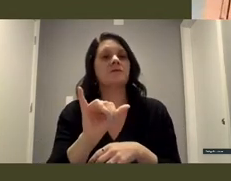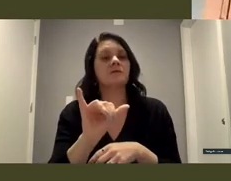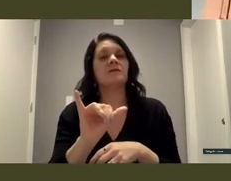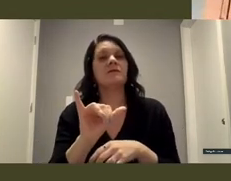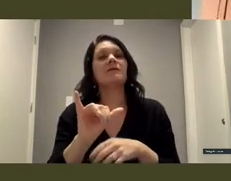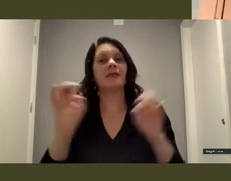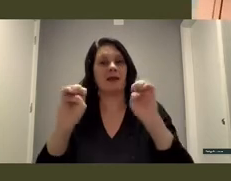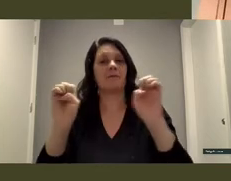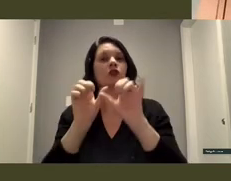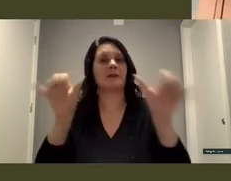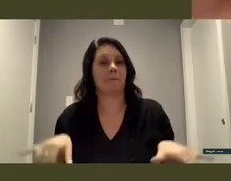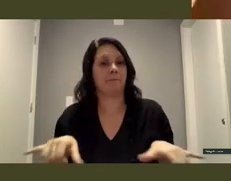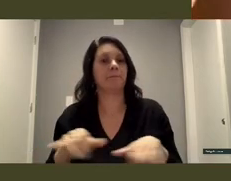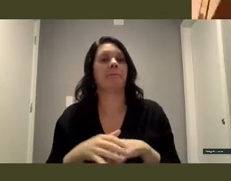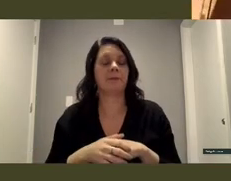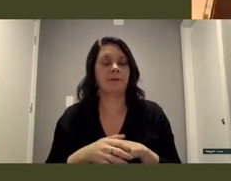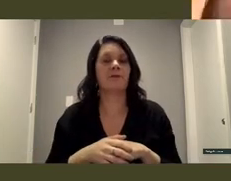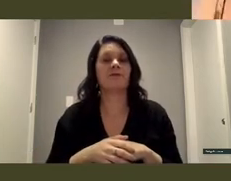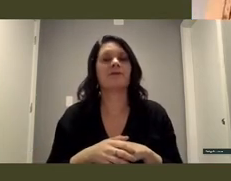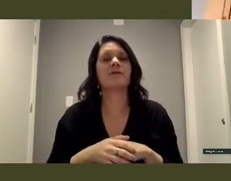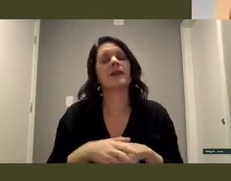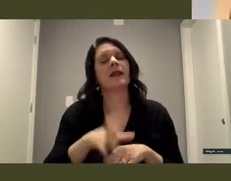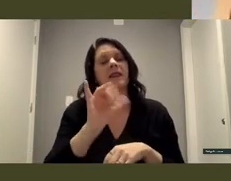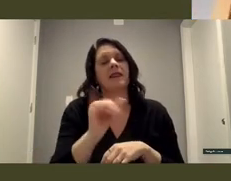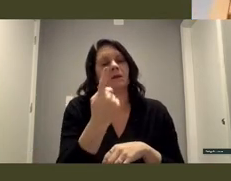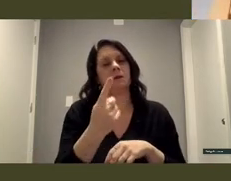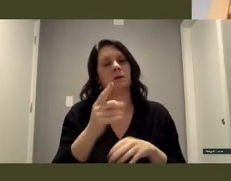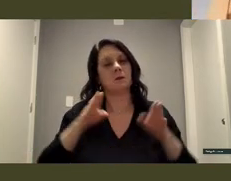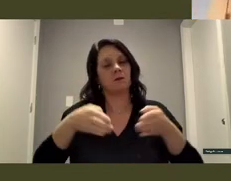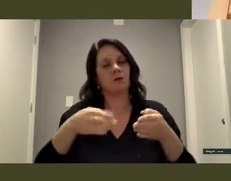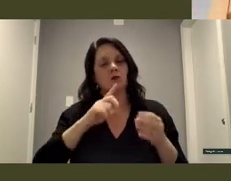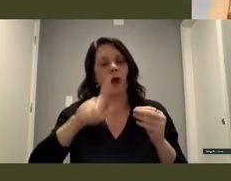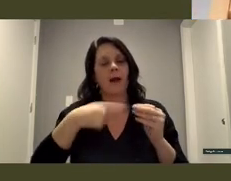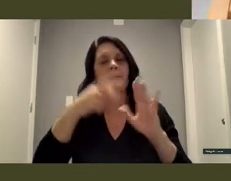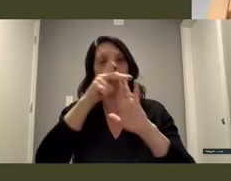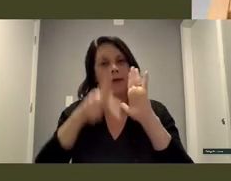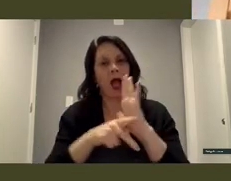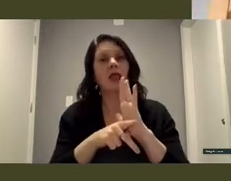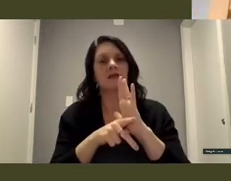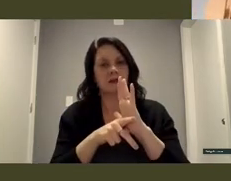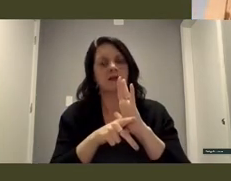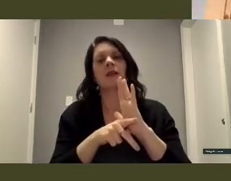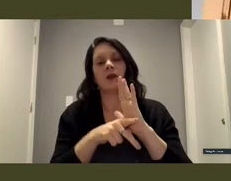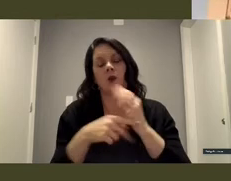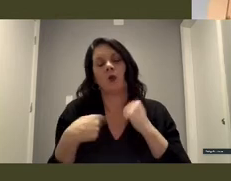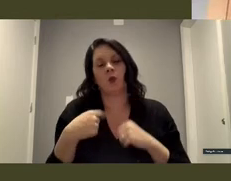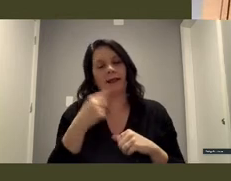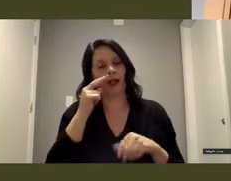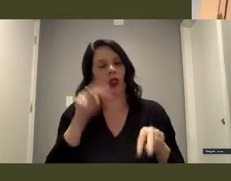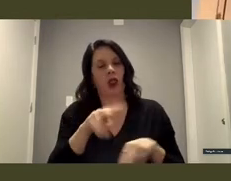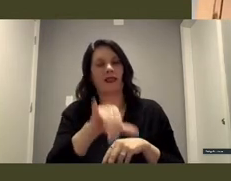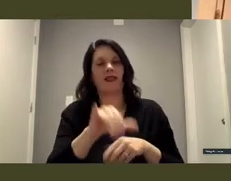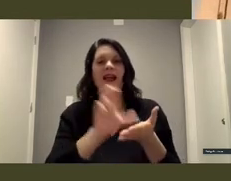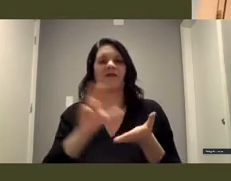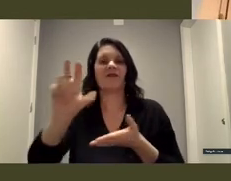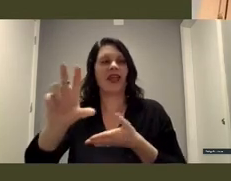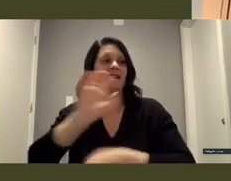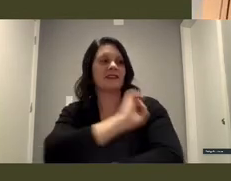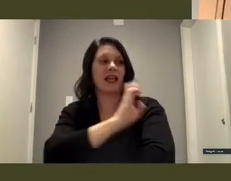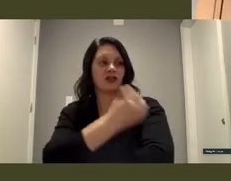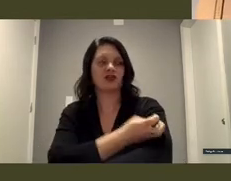I think that's certainly one of the area of policy from UNDP's side that we're looking at. How do we invest in energy, but how do we also look